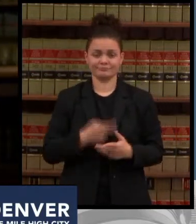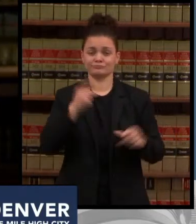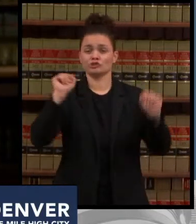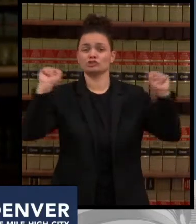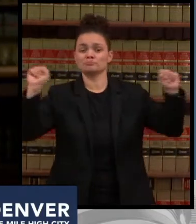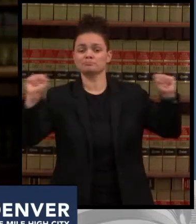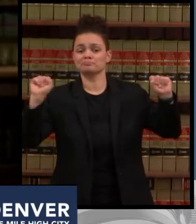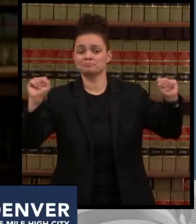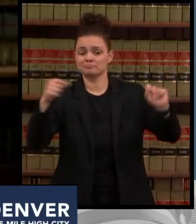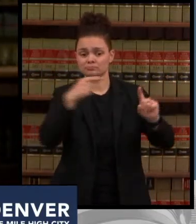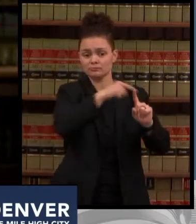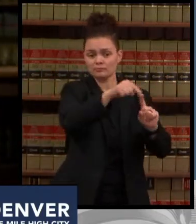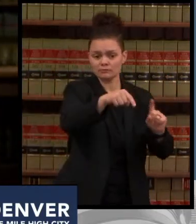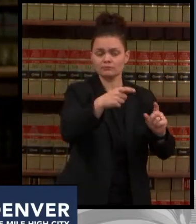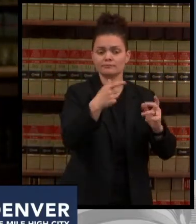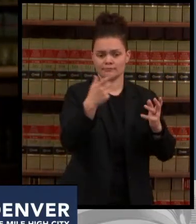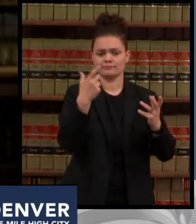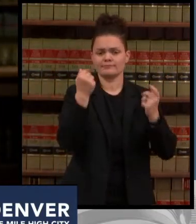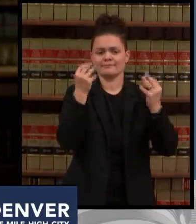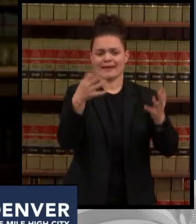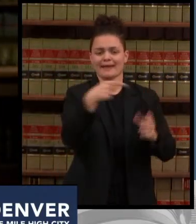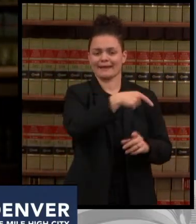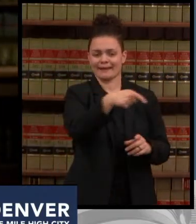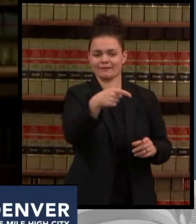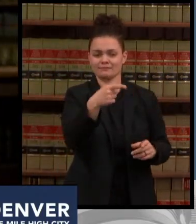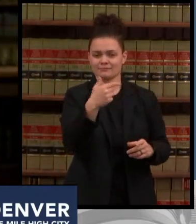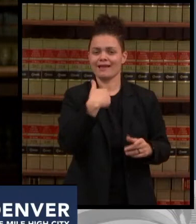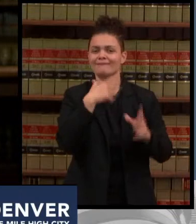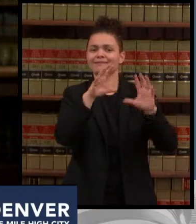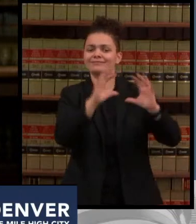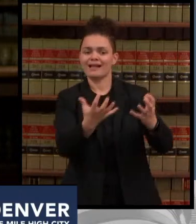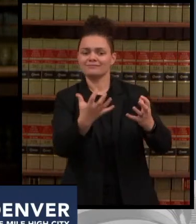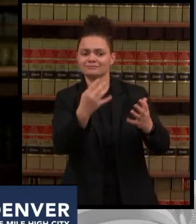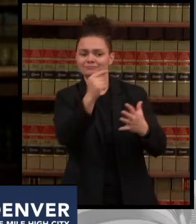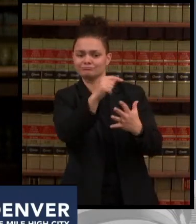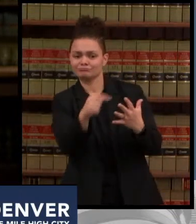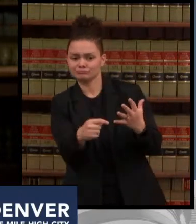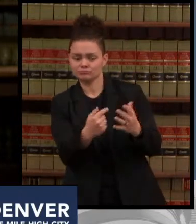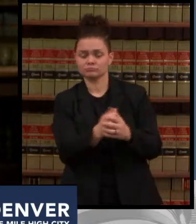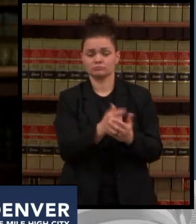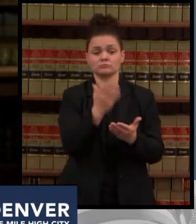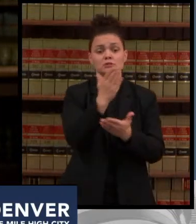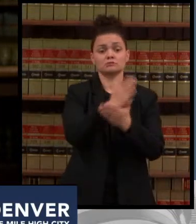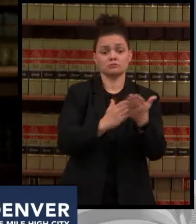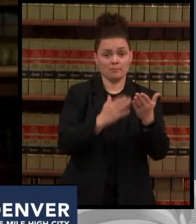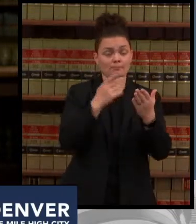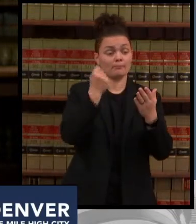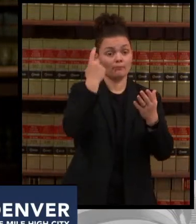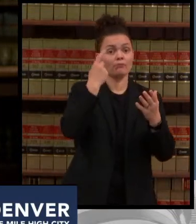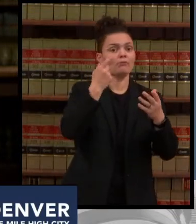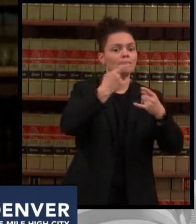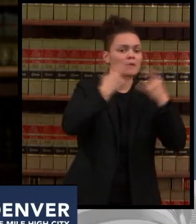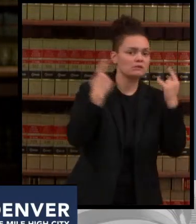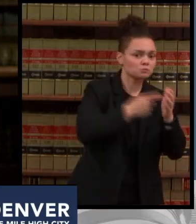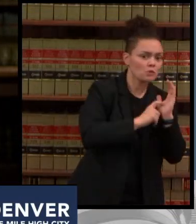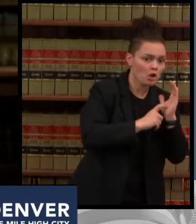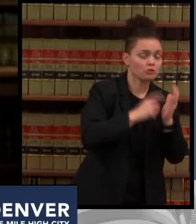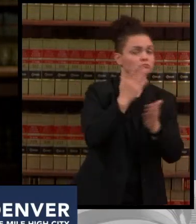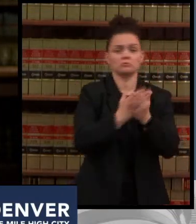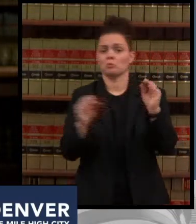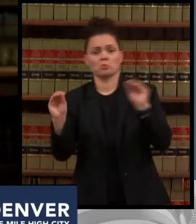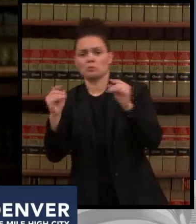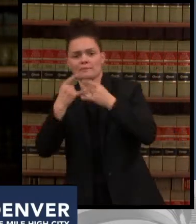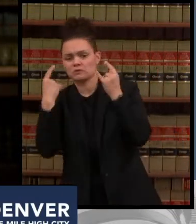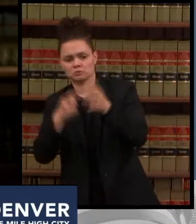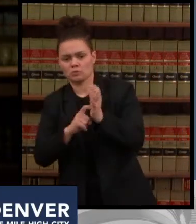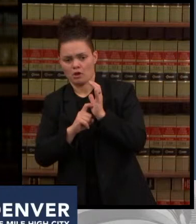requiring vaccinations, which allows patrons to go mask-free. We have restaurants that require vaccinations. They could be on certain